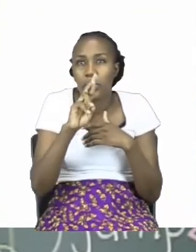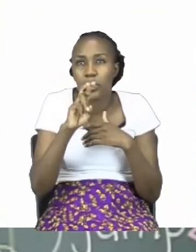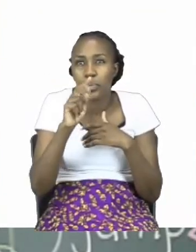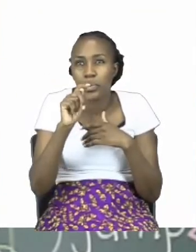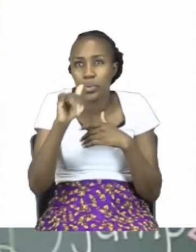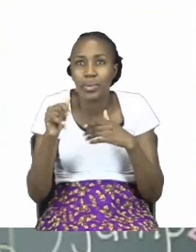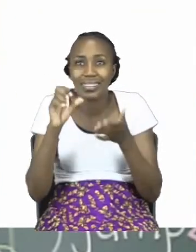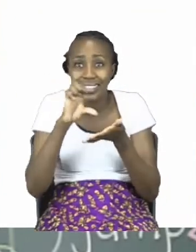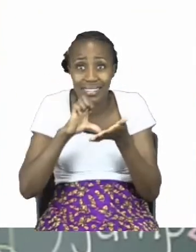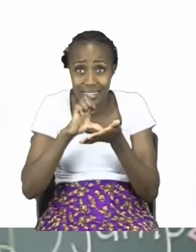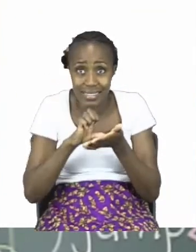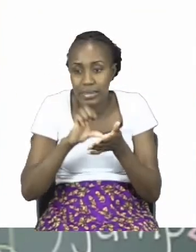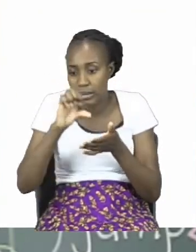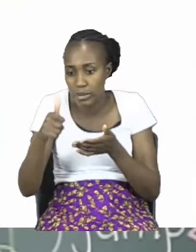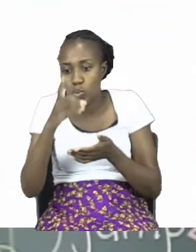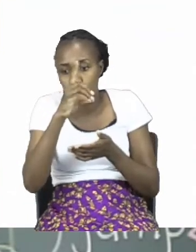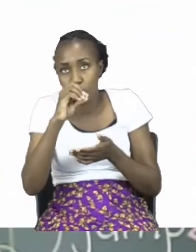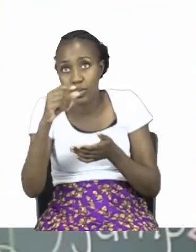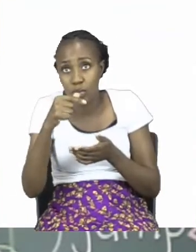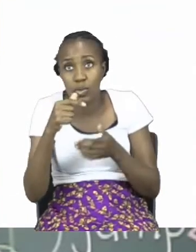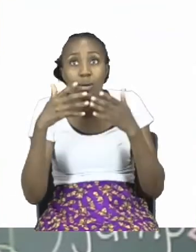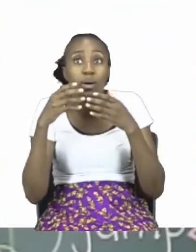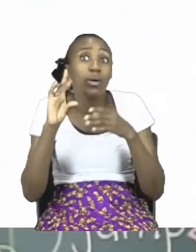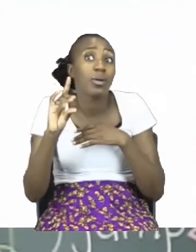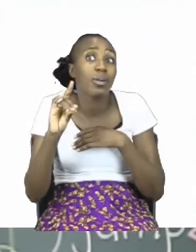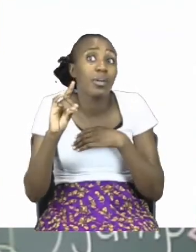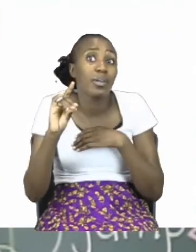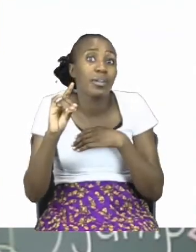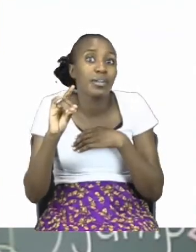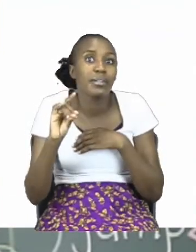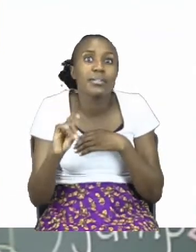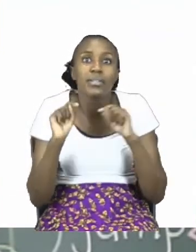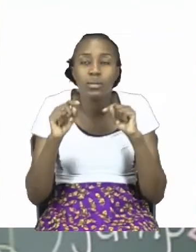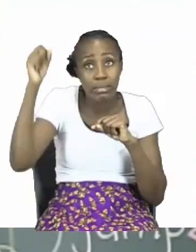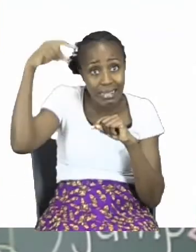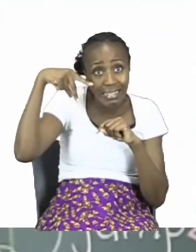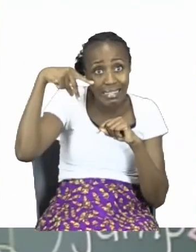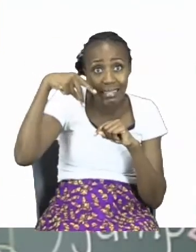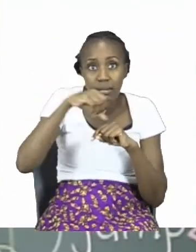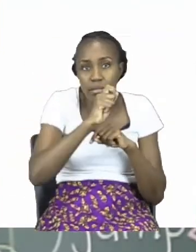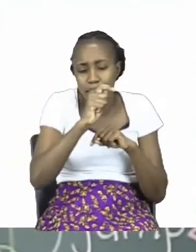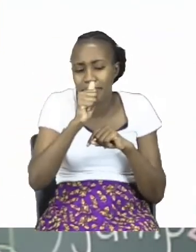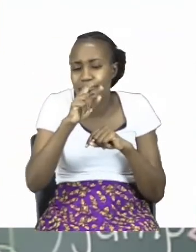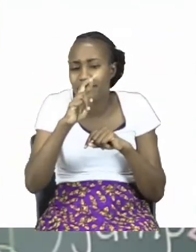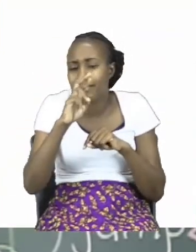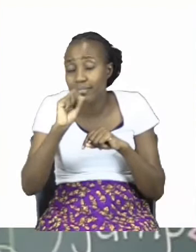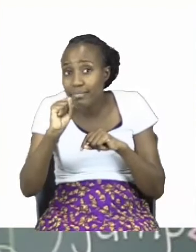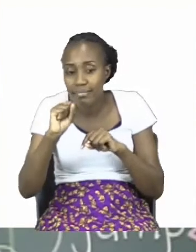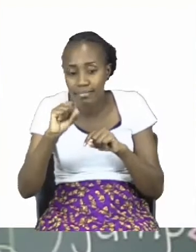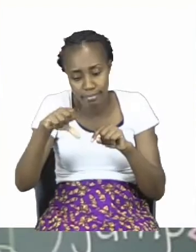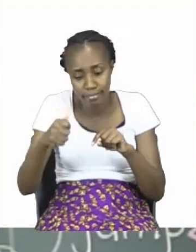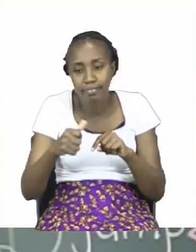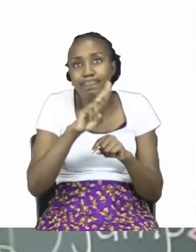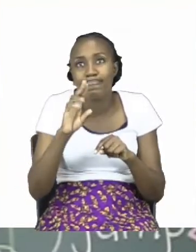is the word dog. So we're going to look for the words stars and hot.